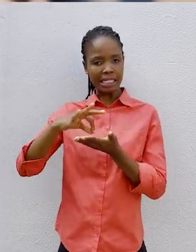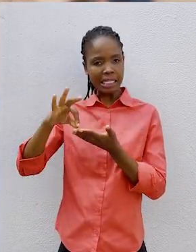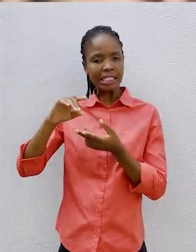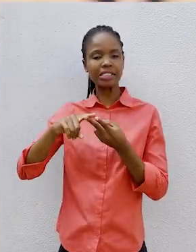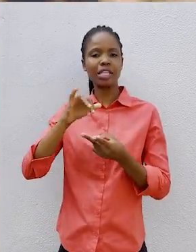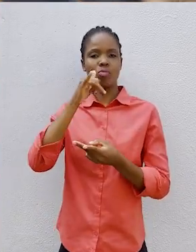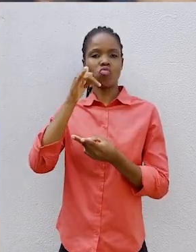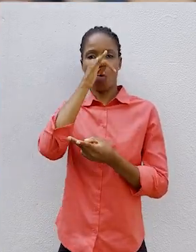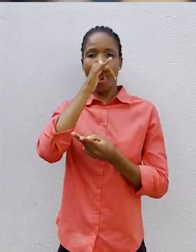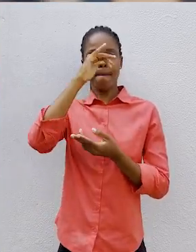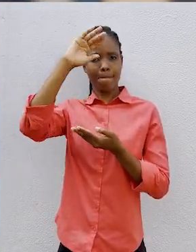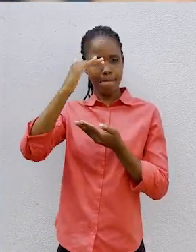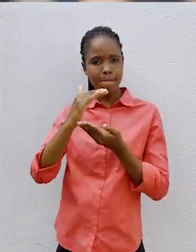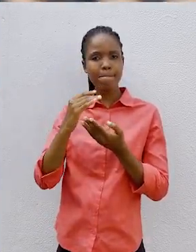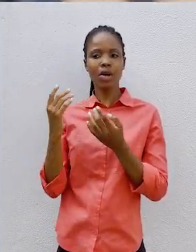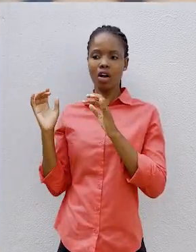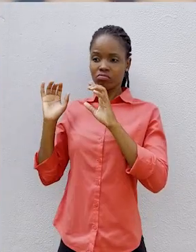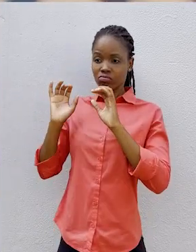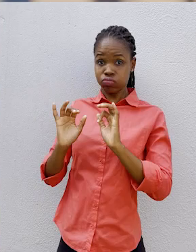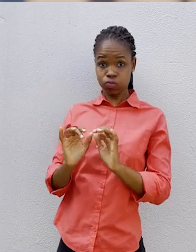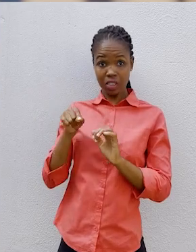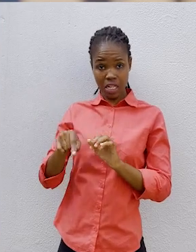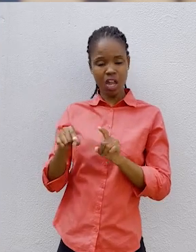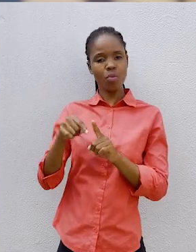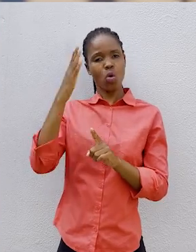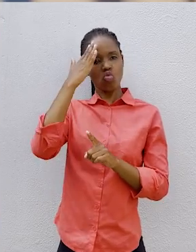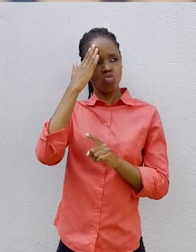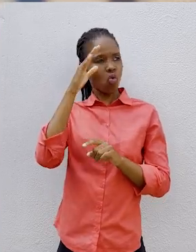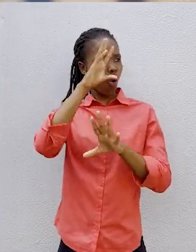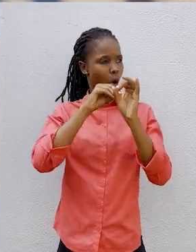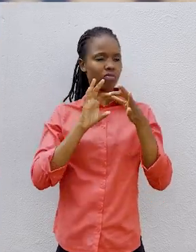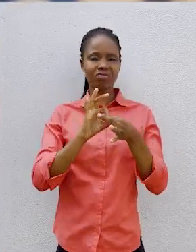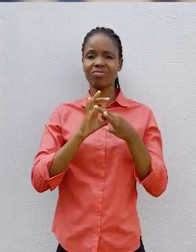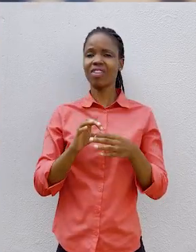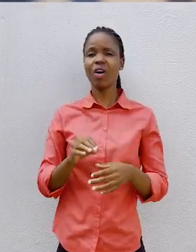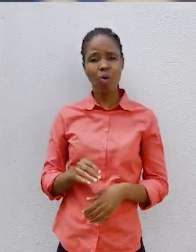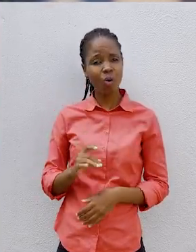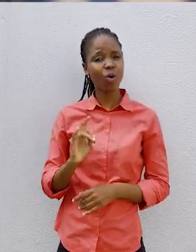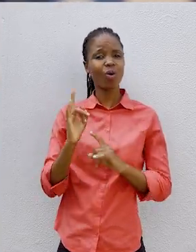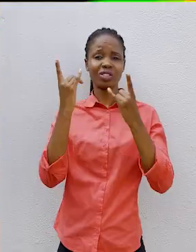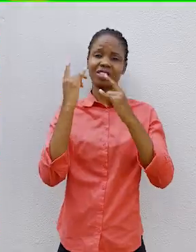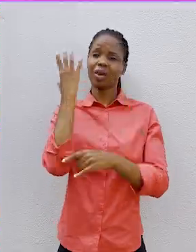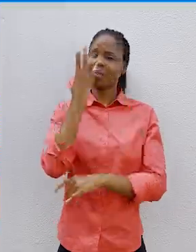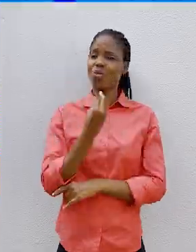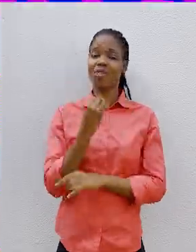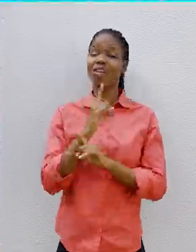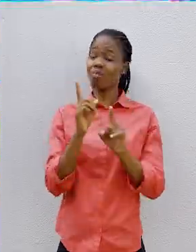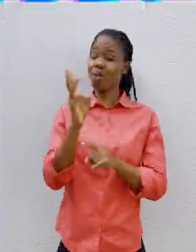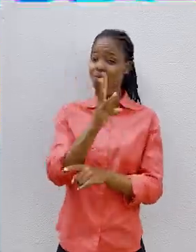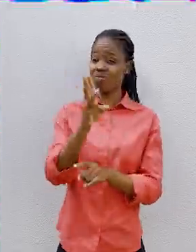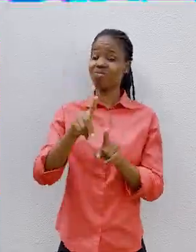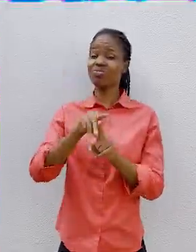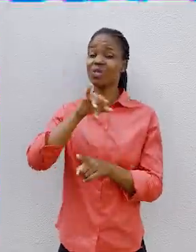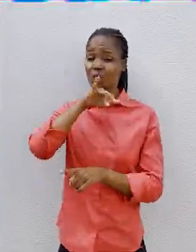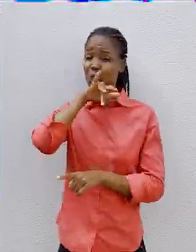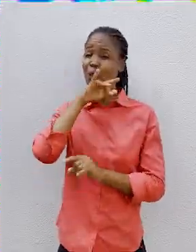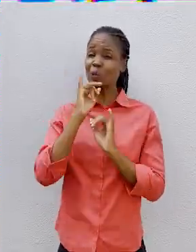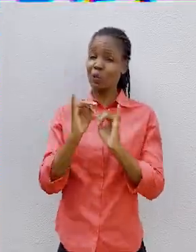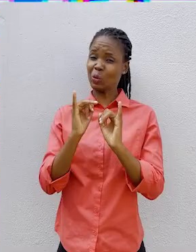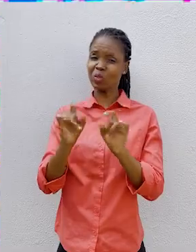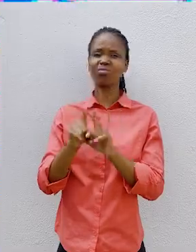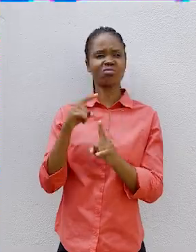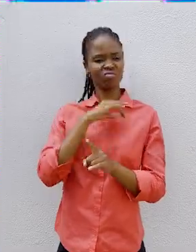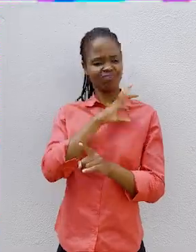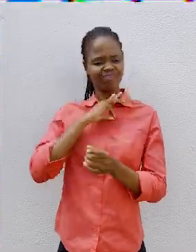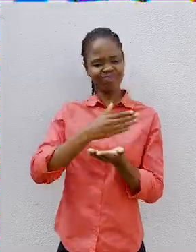crime, so more people move here and know how the city is. Like, this city is beautiful, but sometimes it gets covered with the dirt.